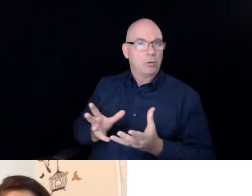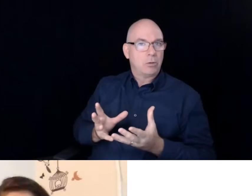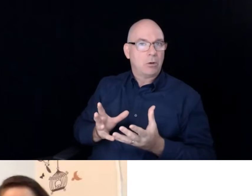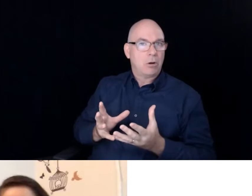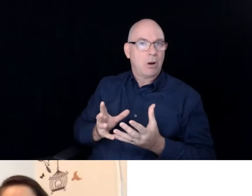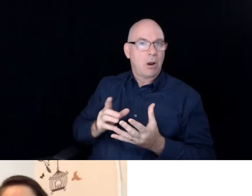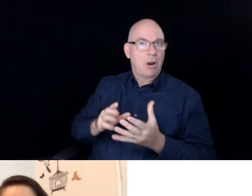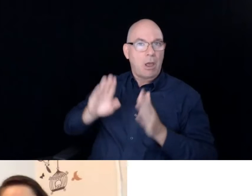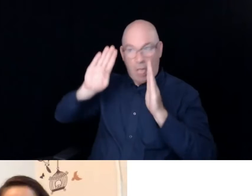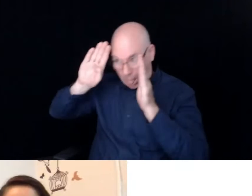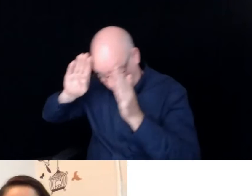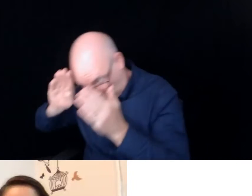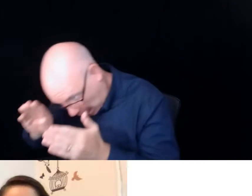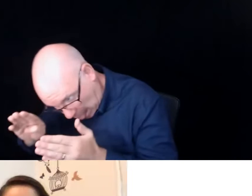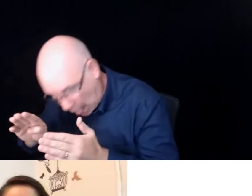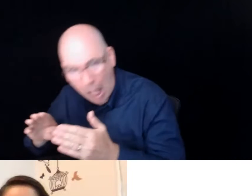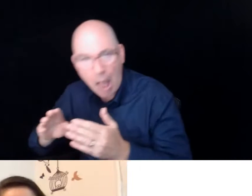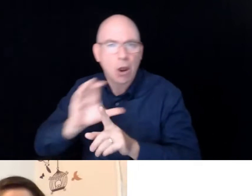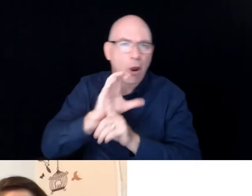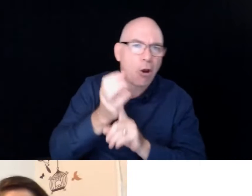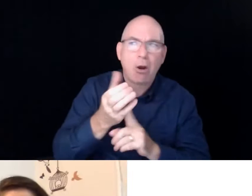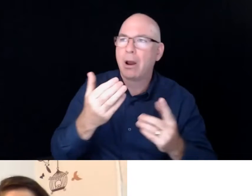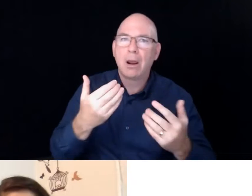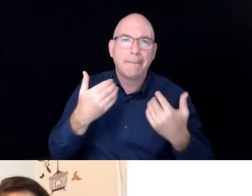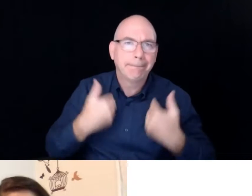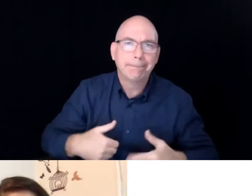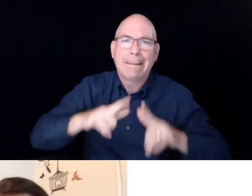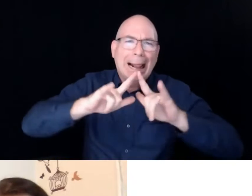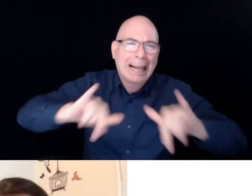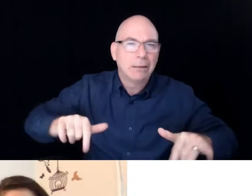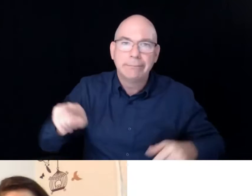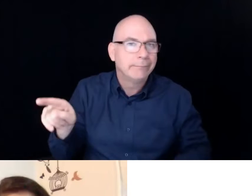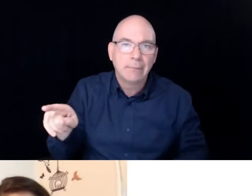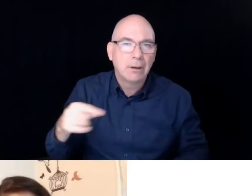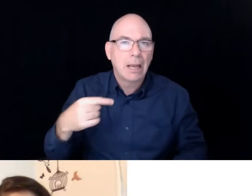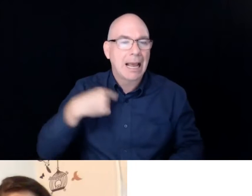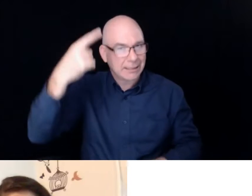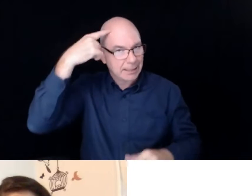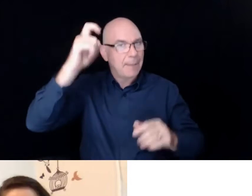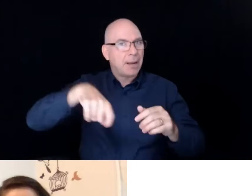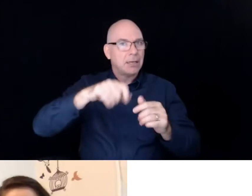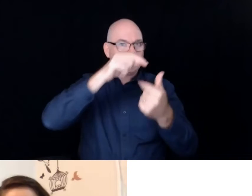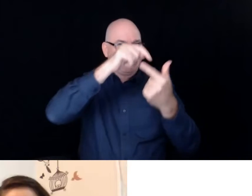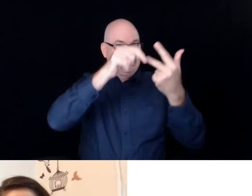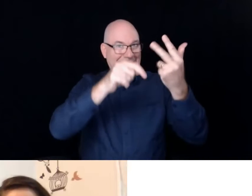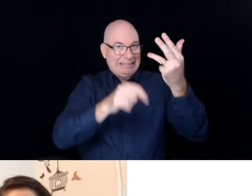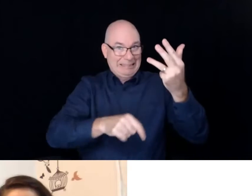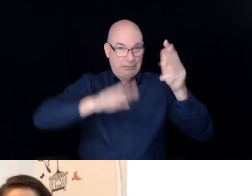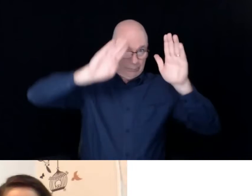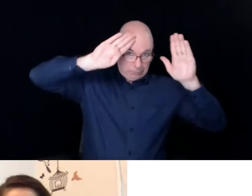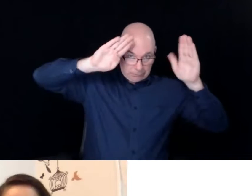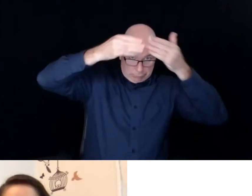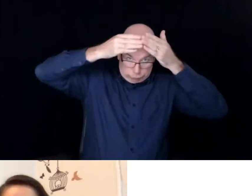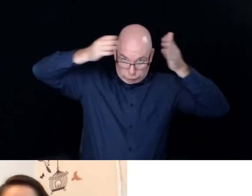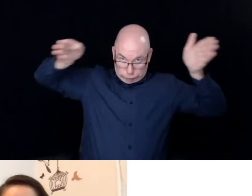we're complicated. And hence, we need multidimensional approaches to look at also problems, to solve them in a very holistic,